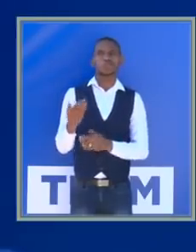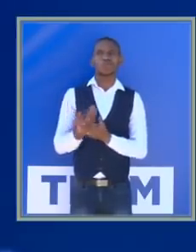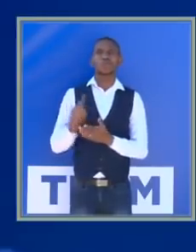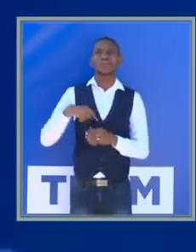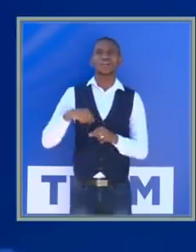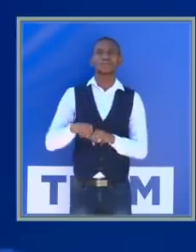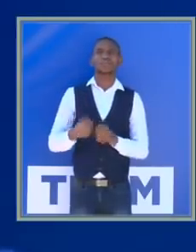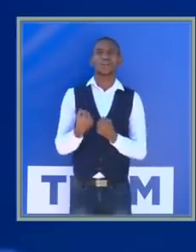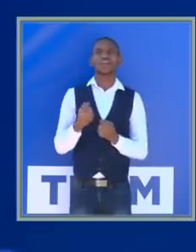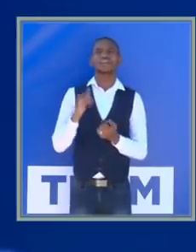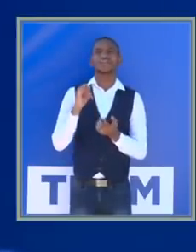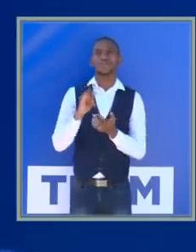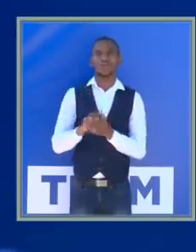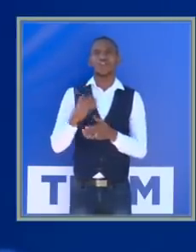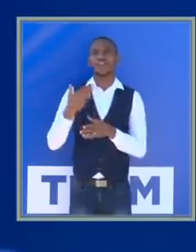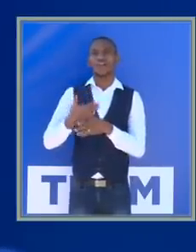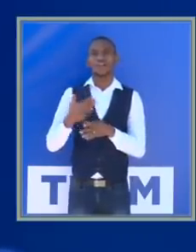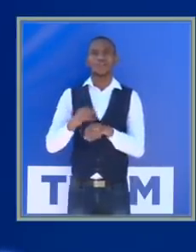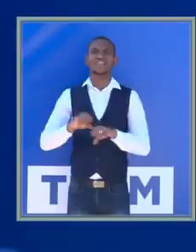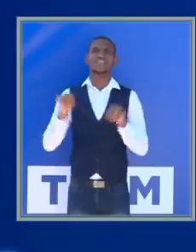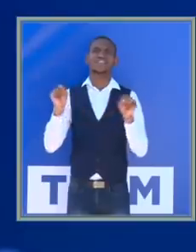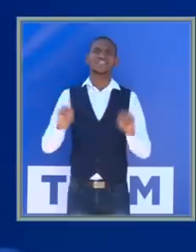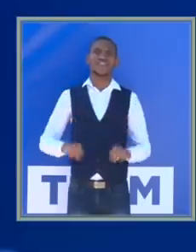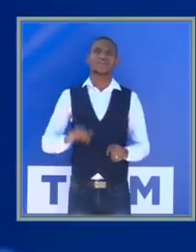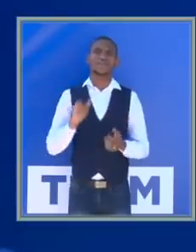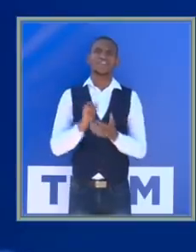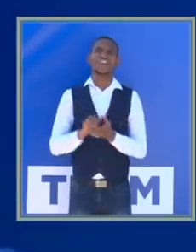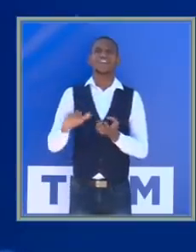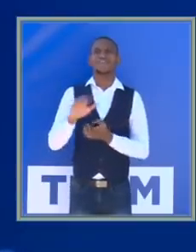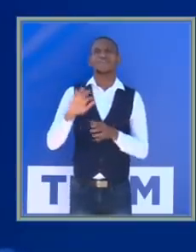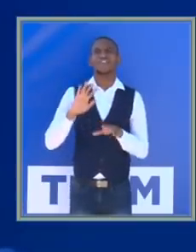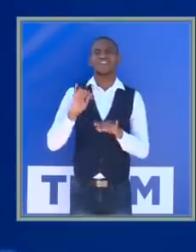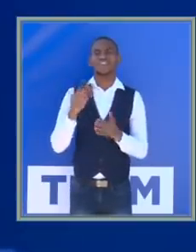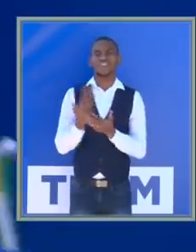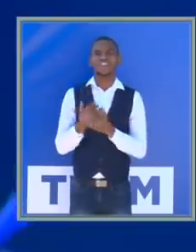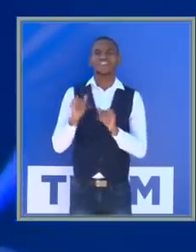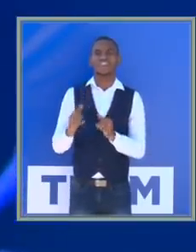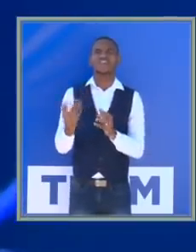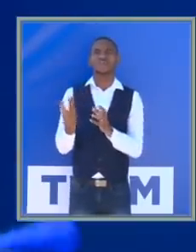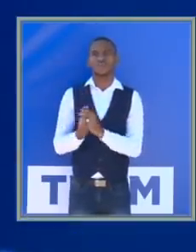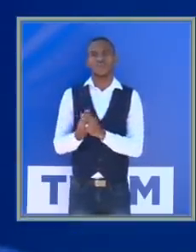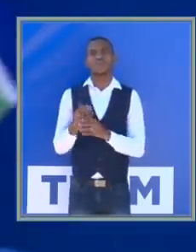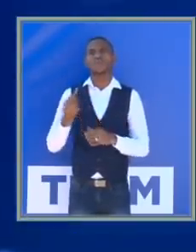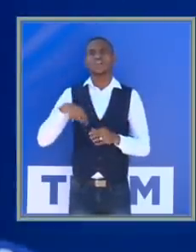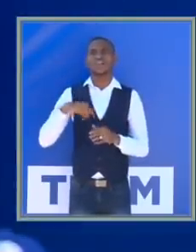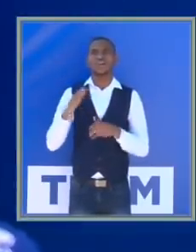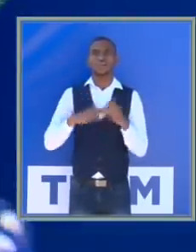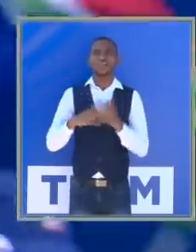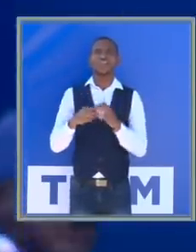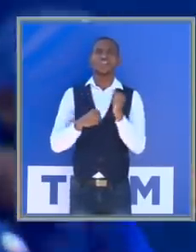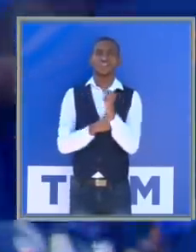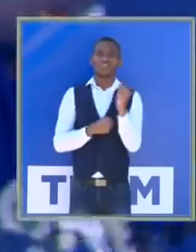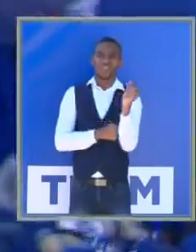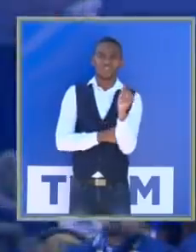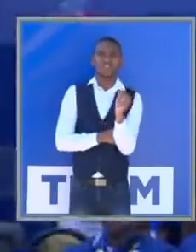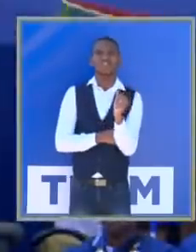break down the migrant labor system so that families can stay together and we can build a foundation ya